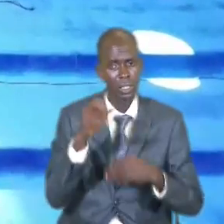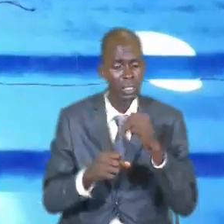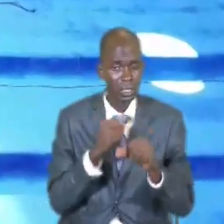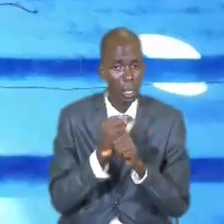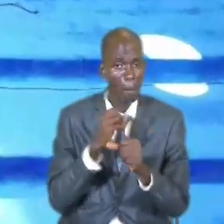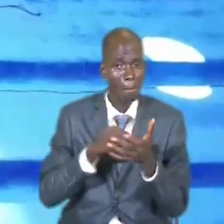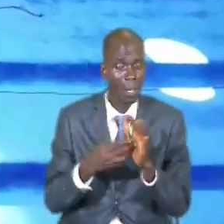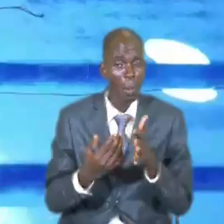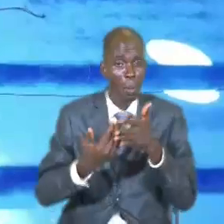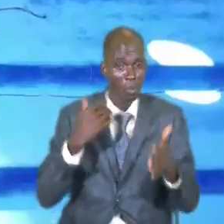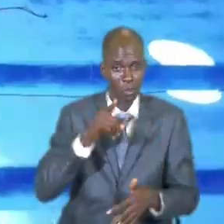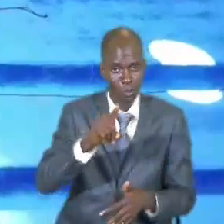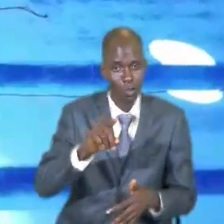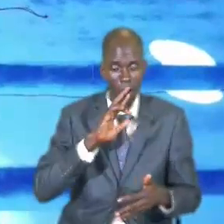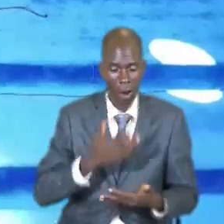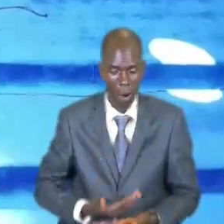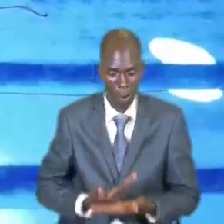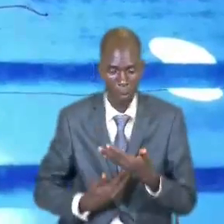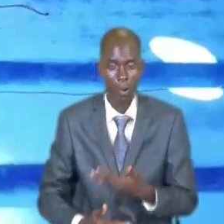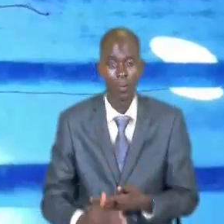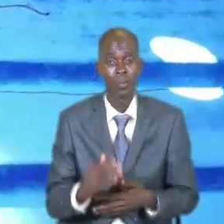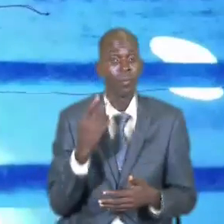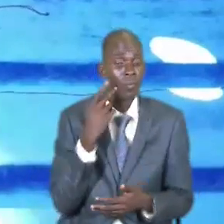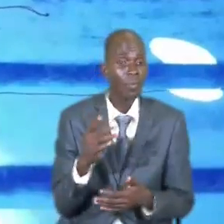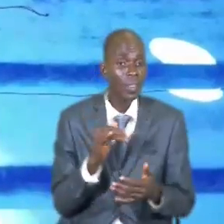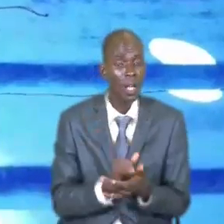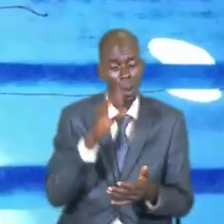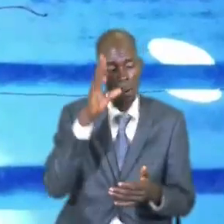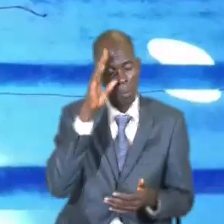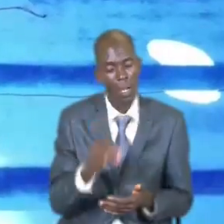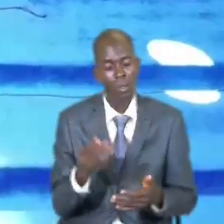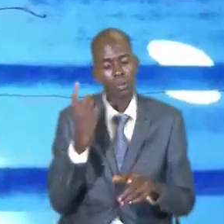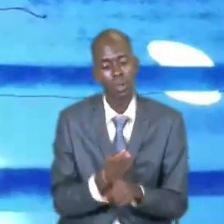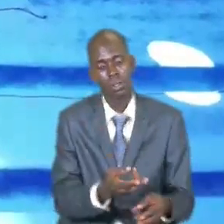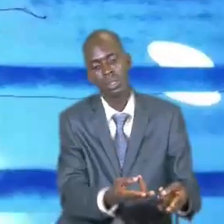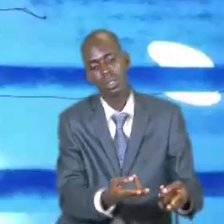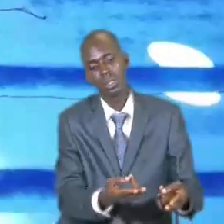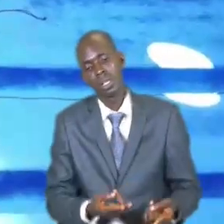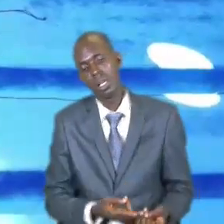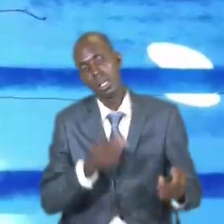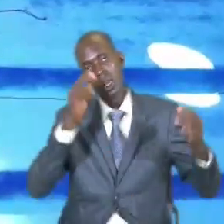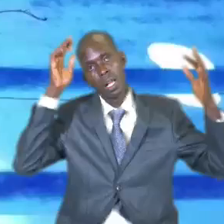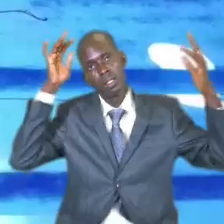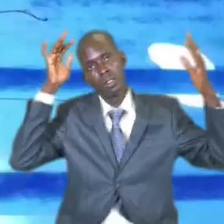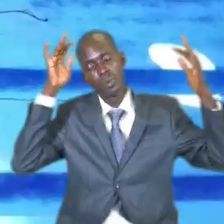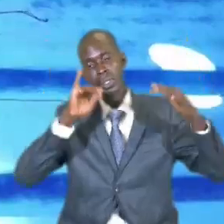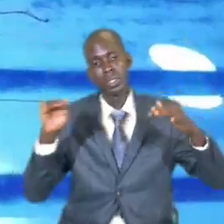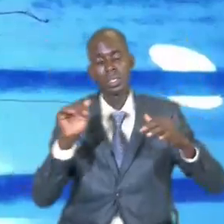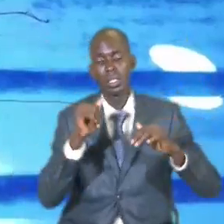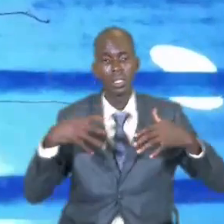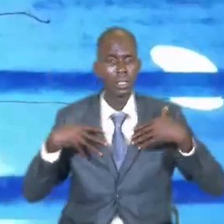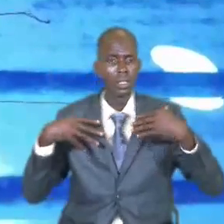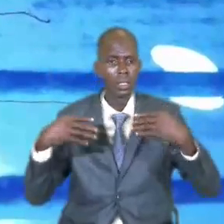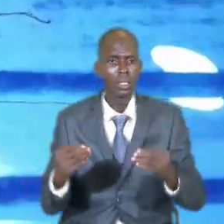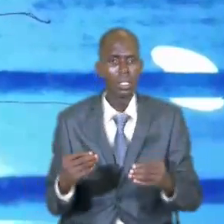down there, expecting a cure, and yet it never came. He had given up. He said a